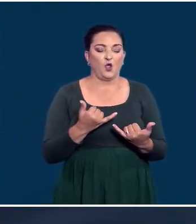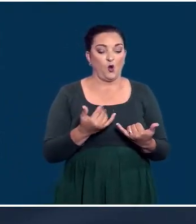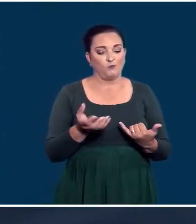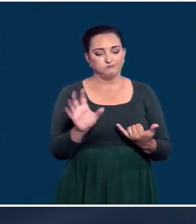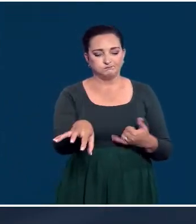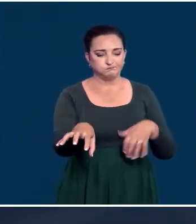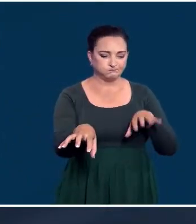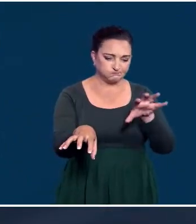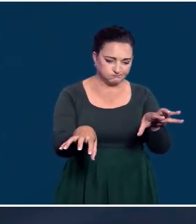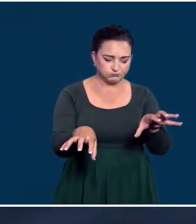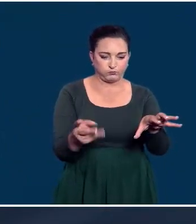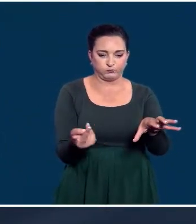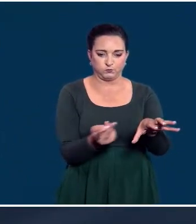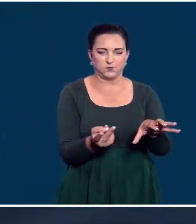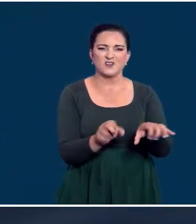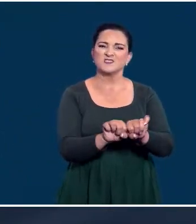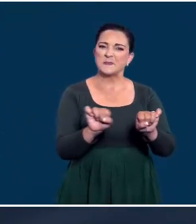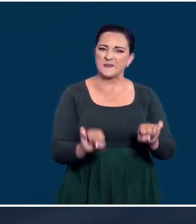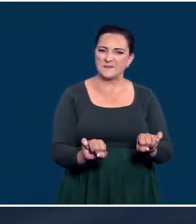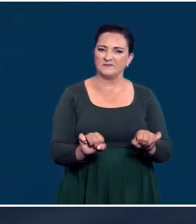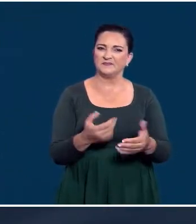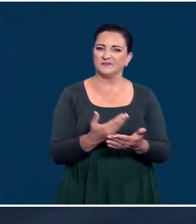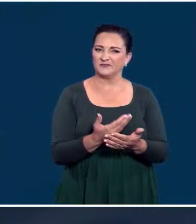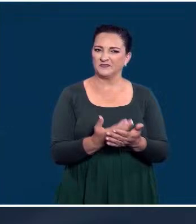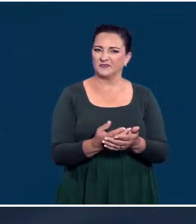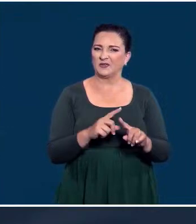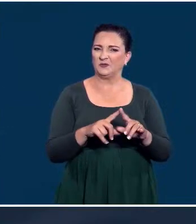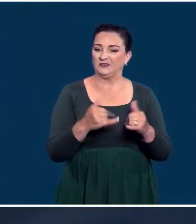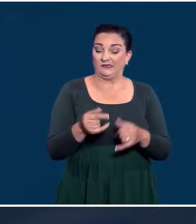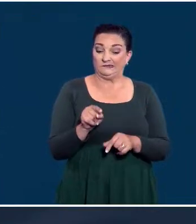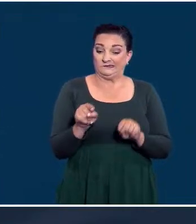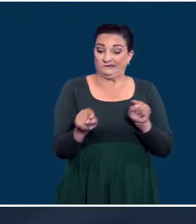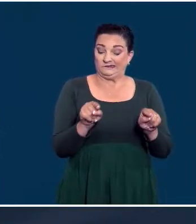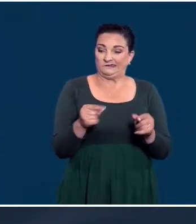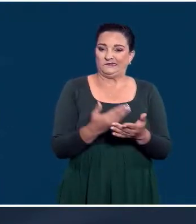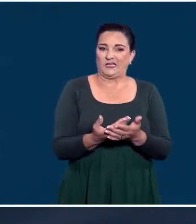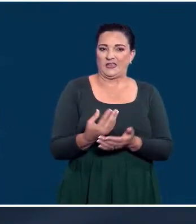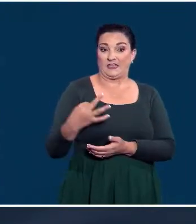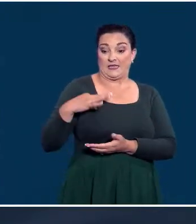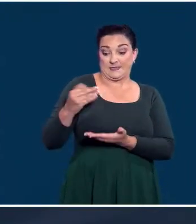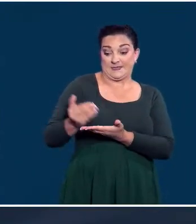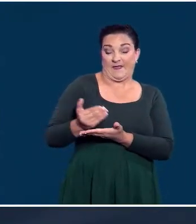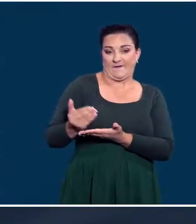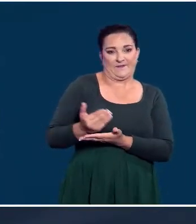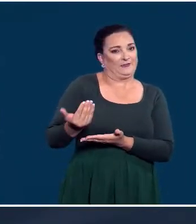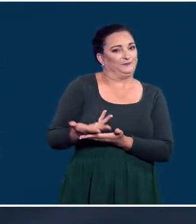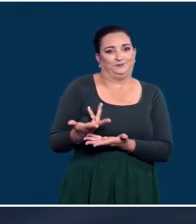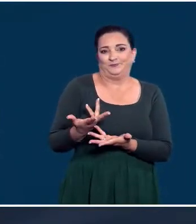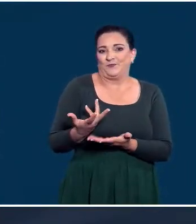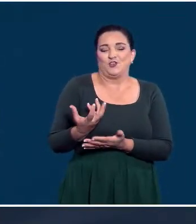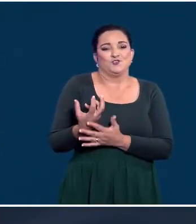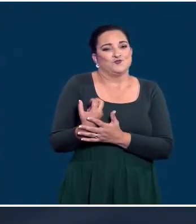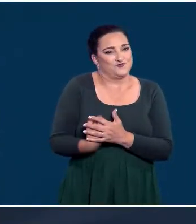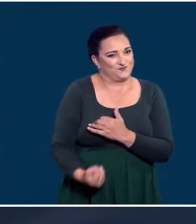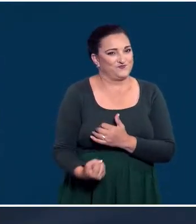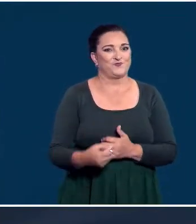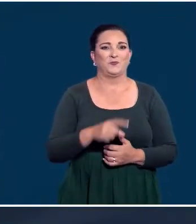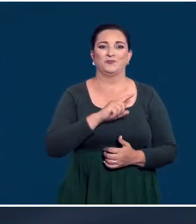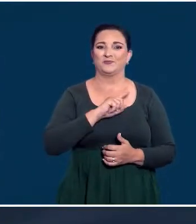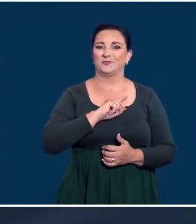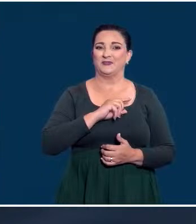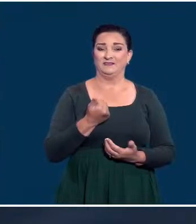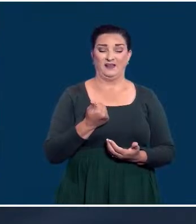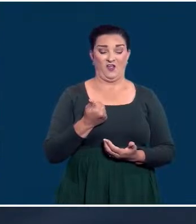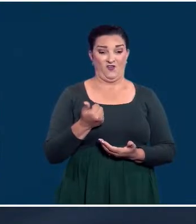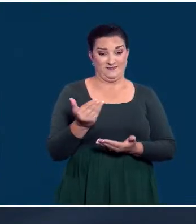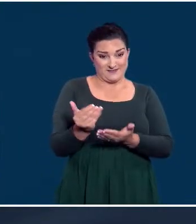system, which for all intents and purposes is a drawdown of savings. So savings is basically like deferred